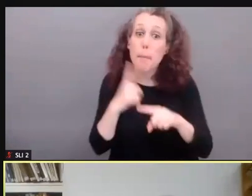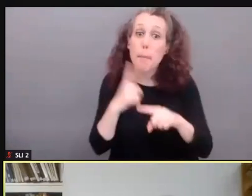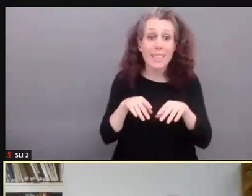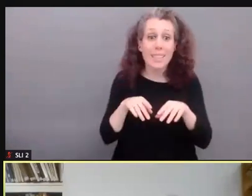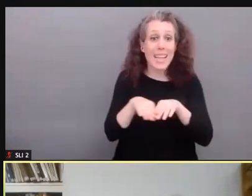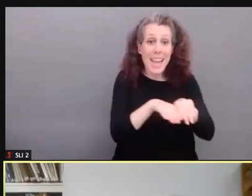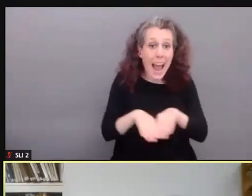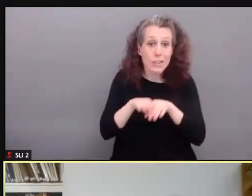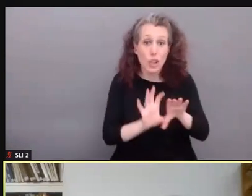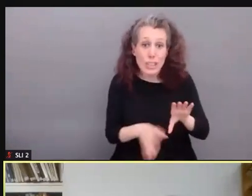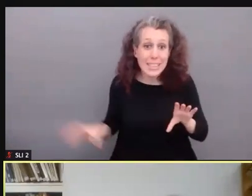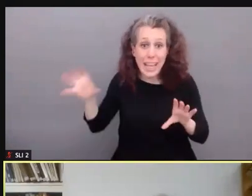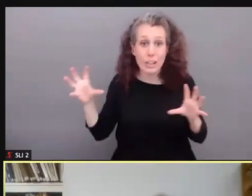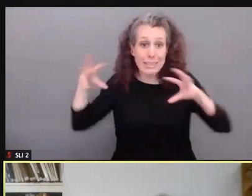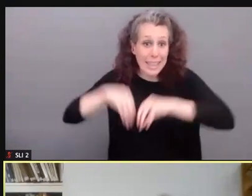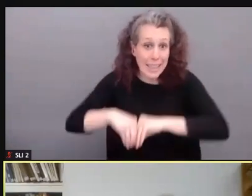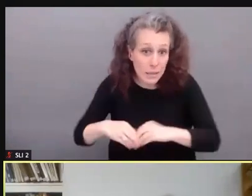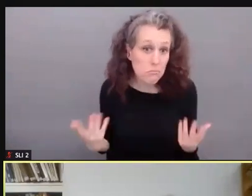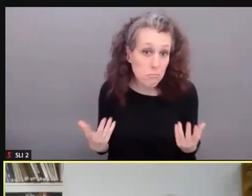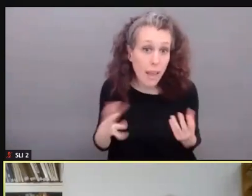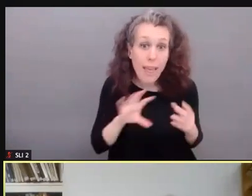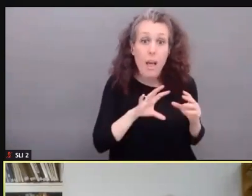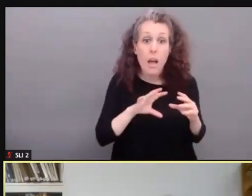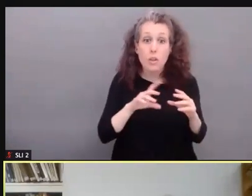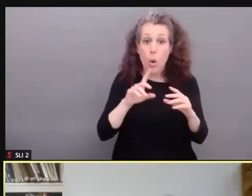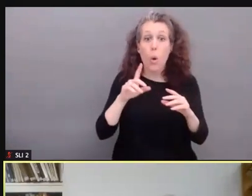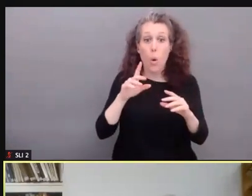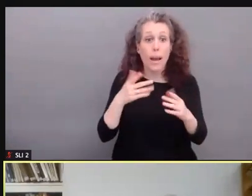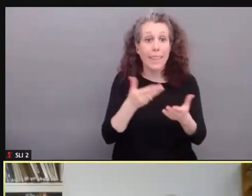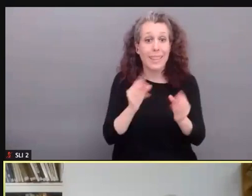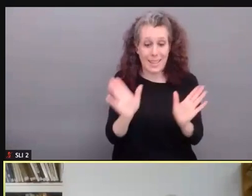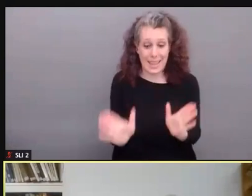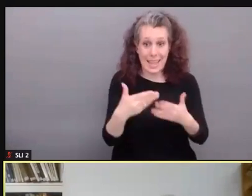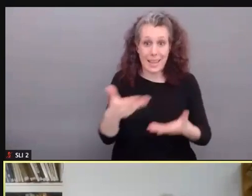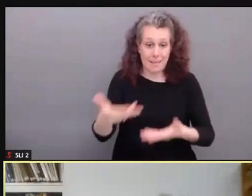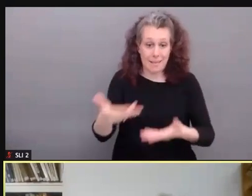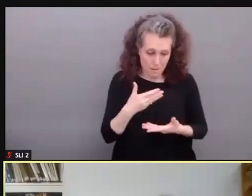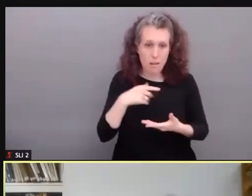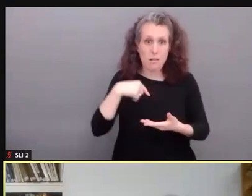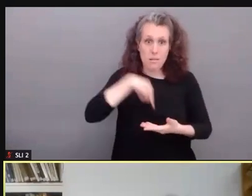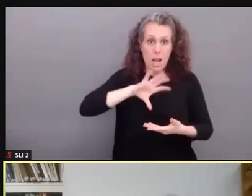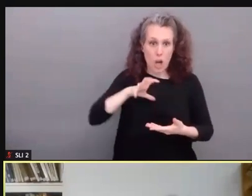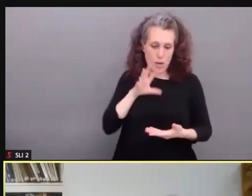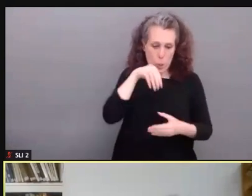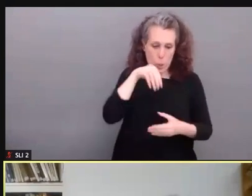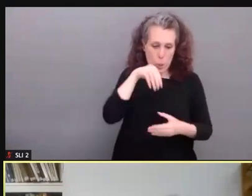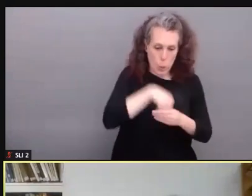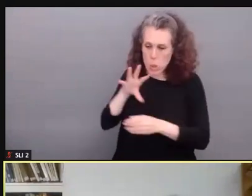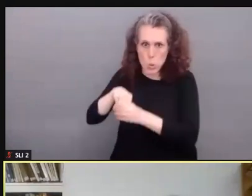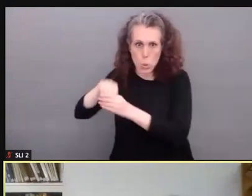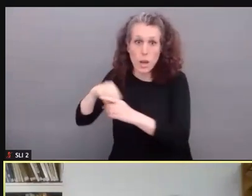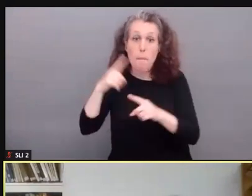the national standards bodies could include their functional and technical standards, and national building regulations could